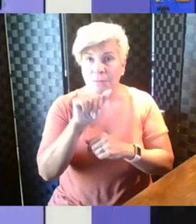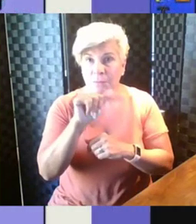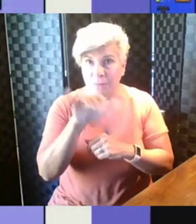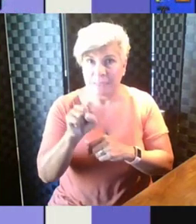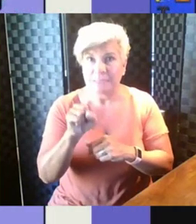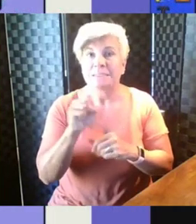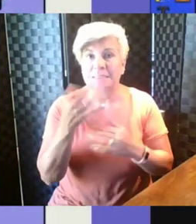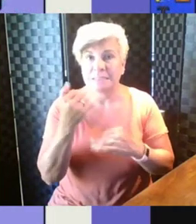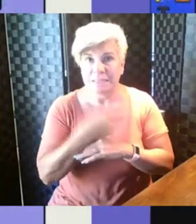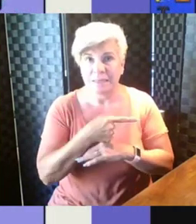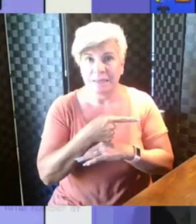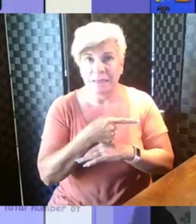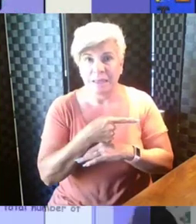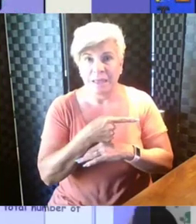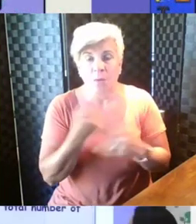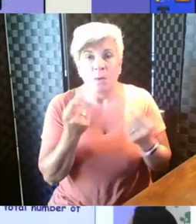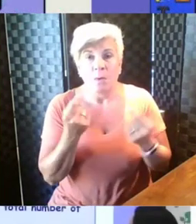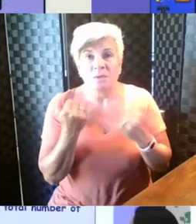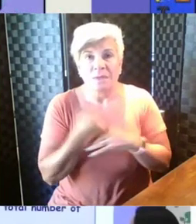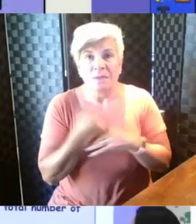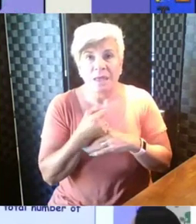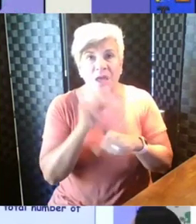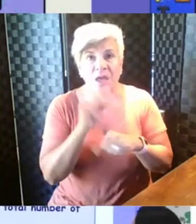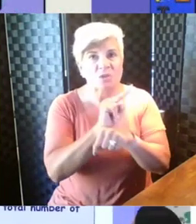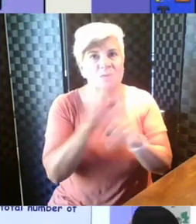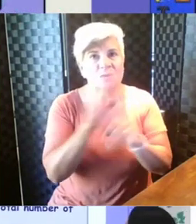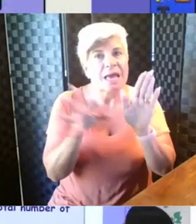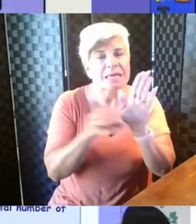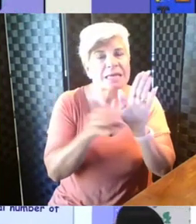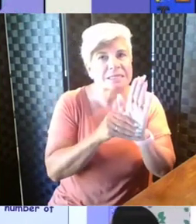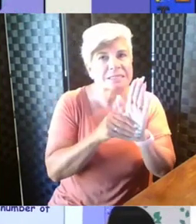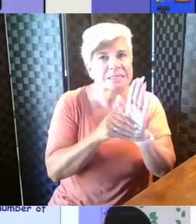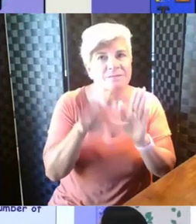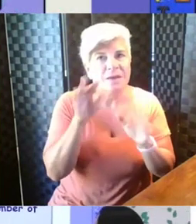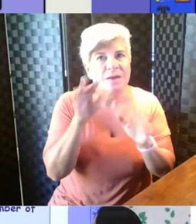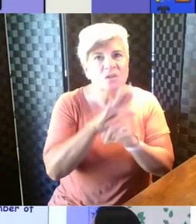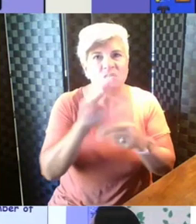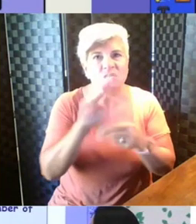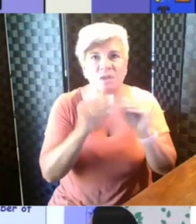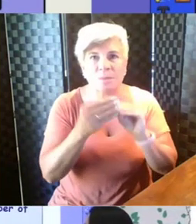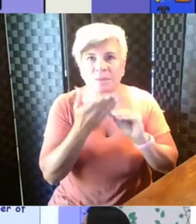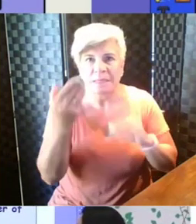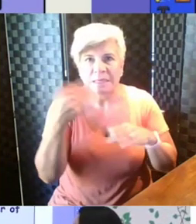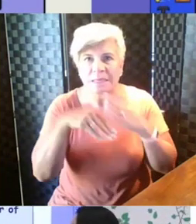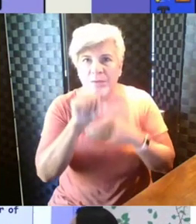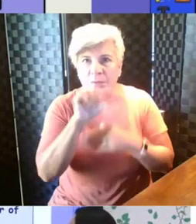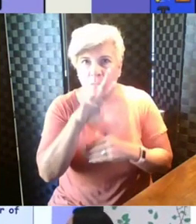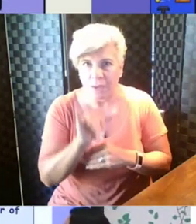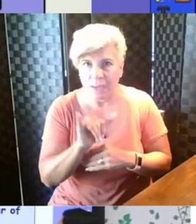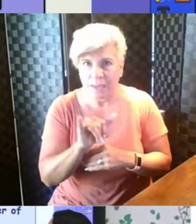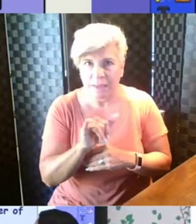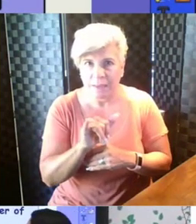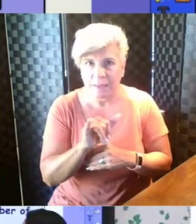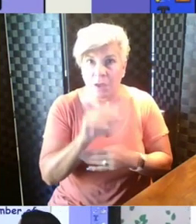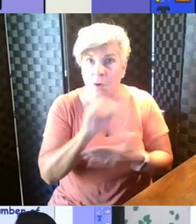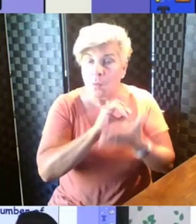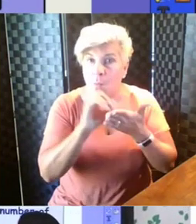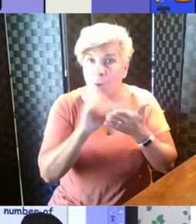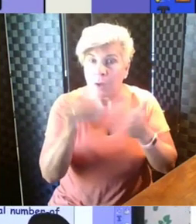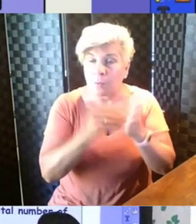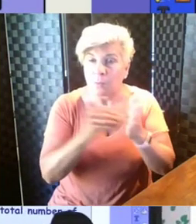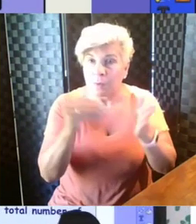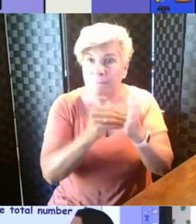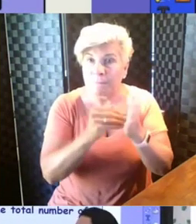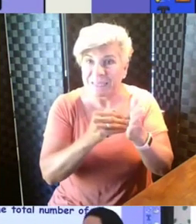today. And our target is, I can use addition to find the total number of objects in an array. I can write